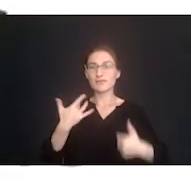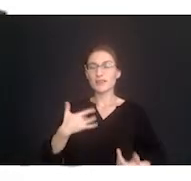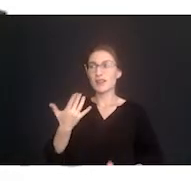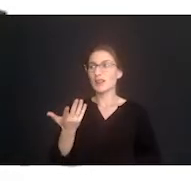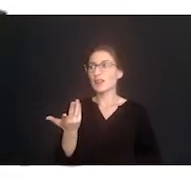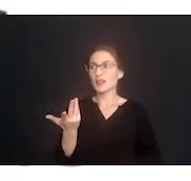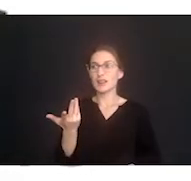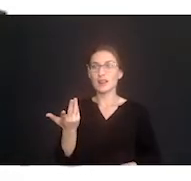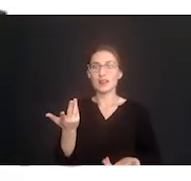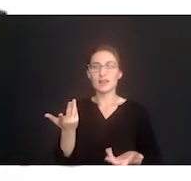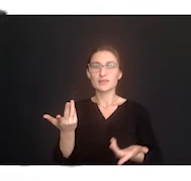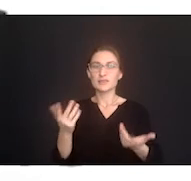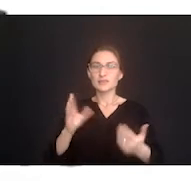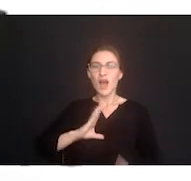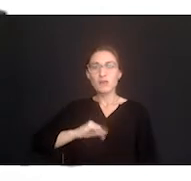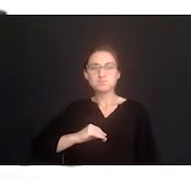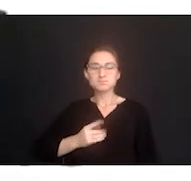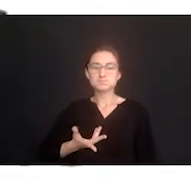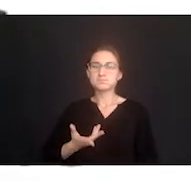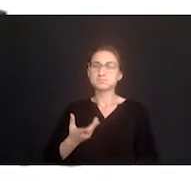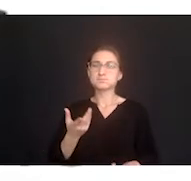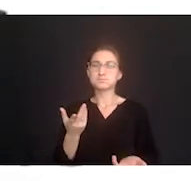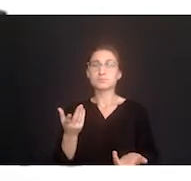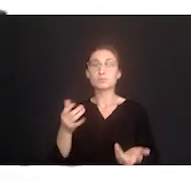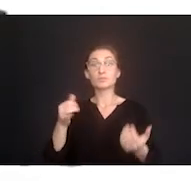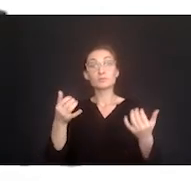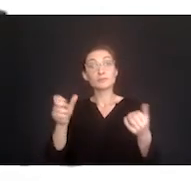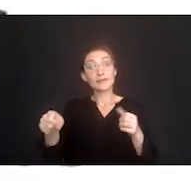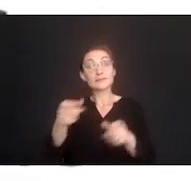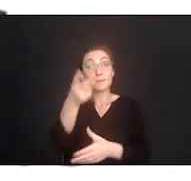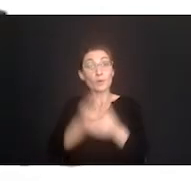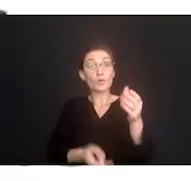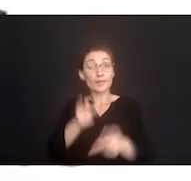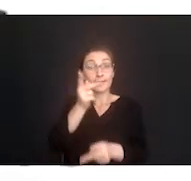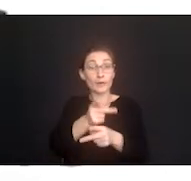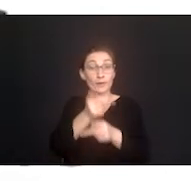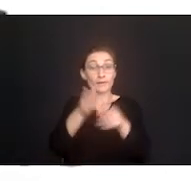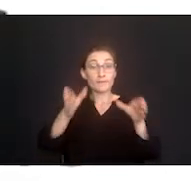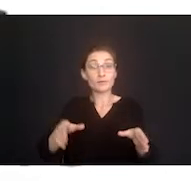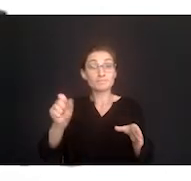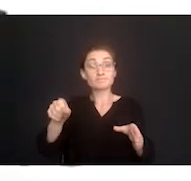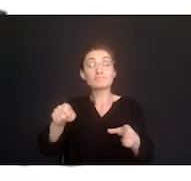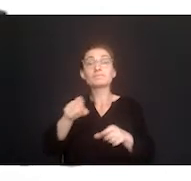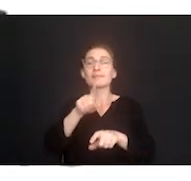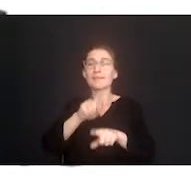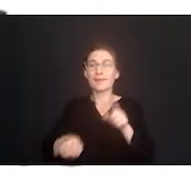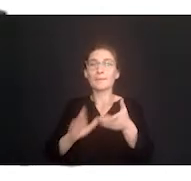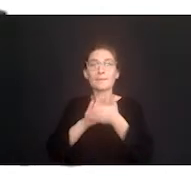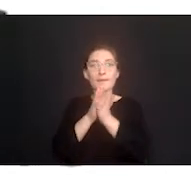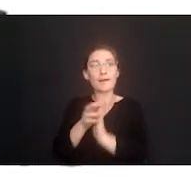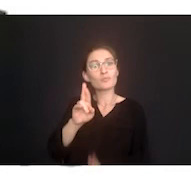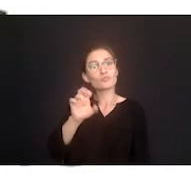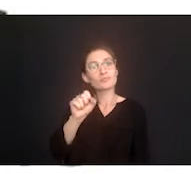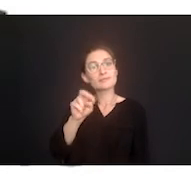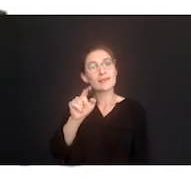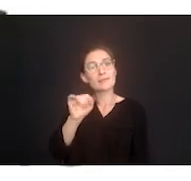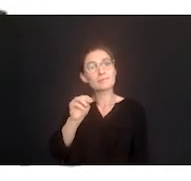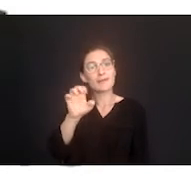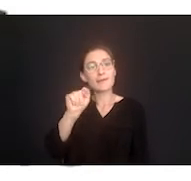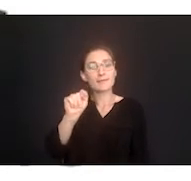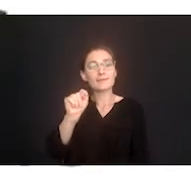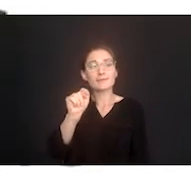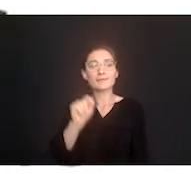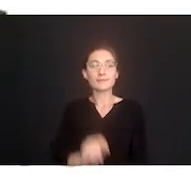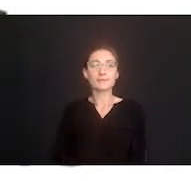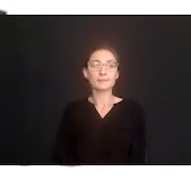may be some imbalance in how the child is cared for, even though they are both caregivers, and that can build some resentment for some caregivers as